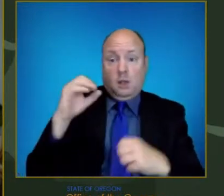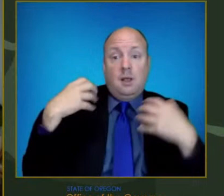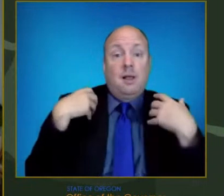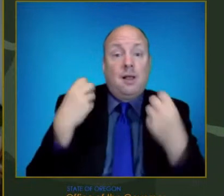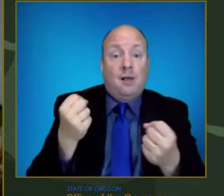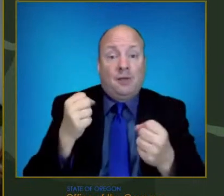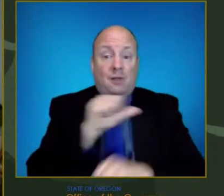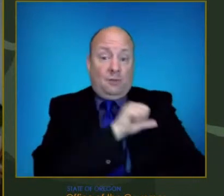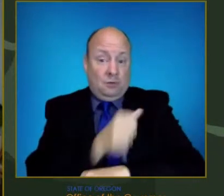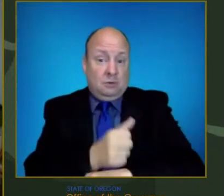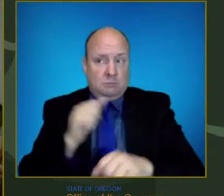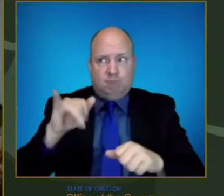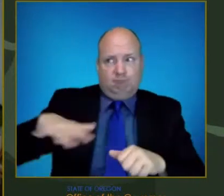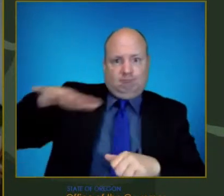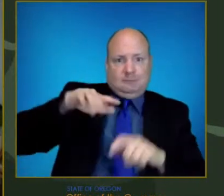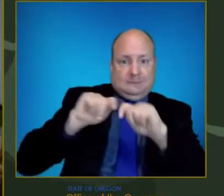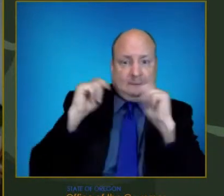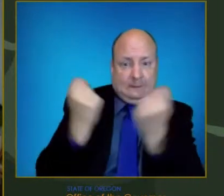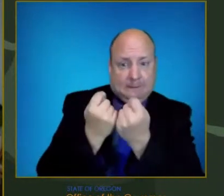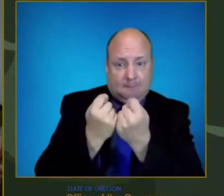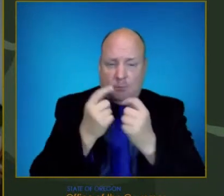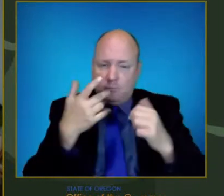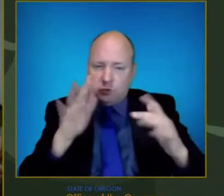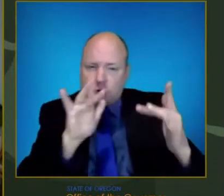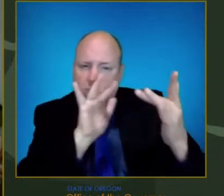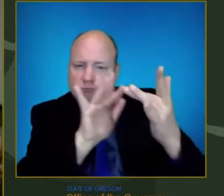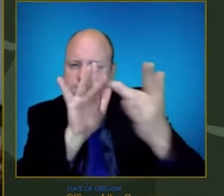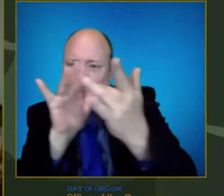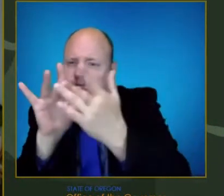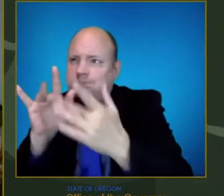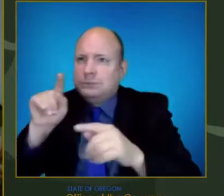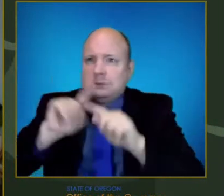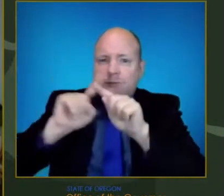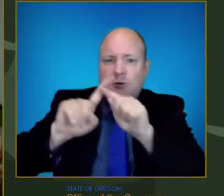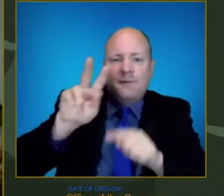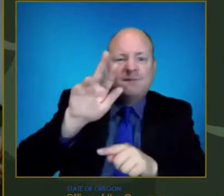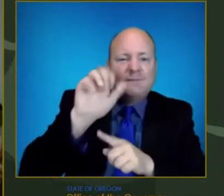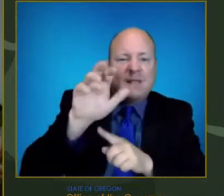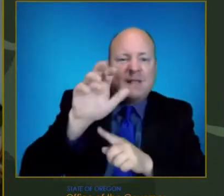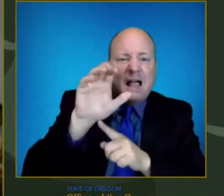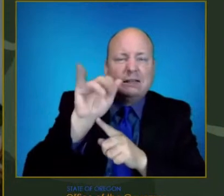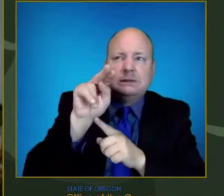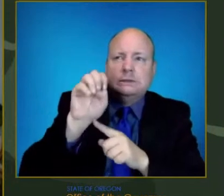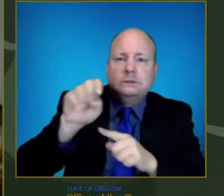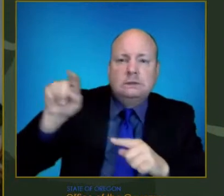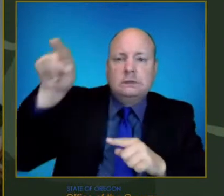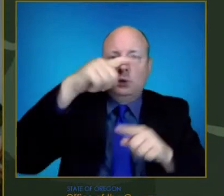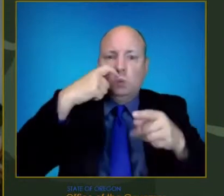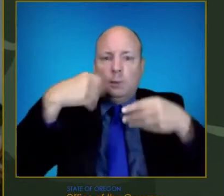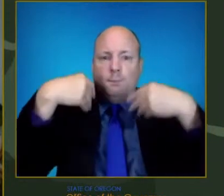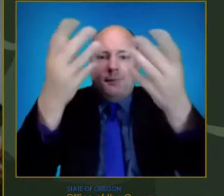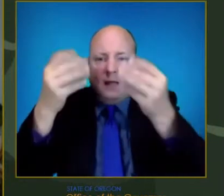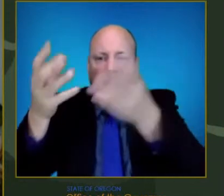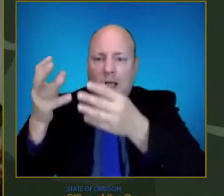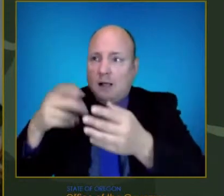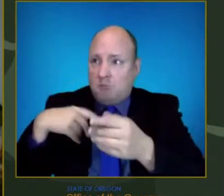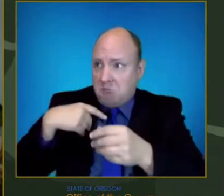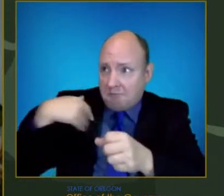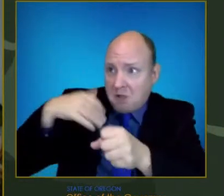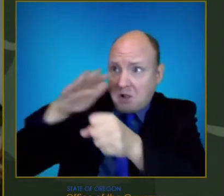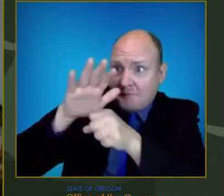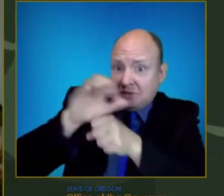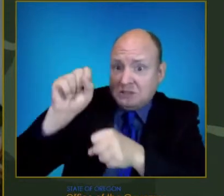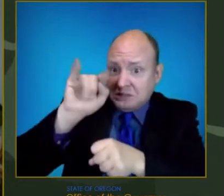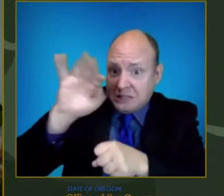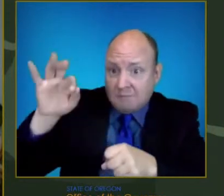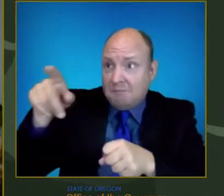these vaccination sites and is looking at whether staff brought into Oregon to cover the surge in hospitalizations can be maintained to add workforce